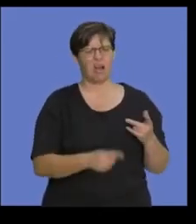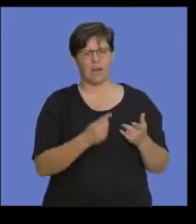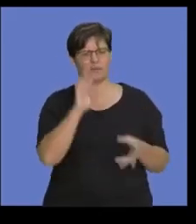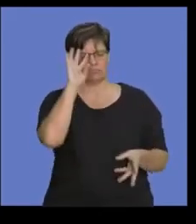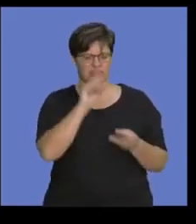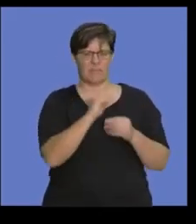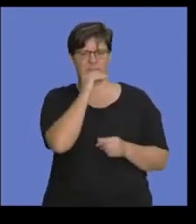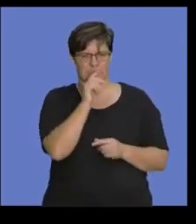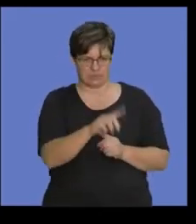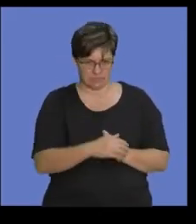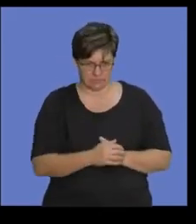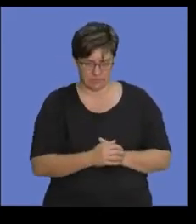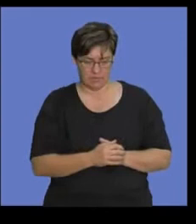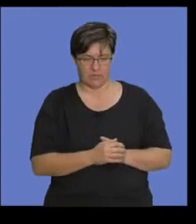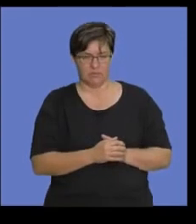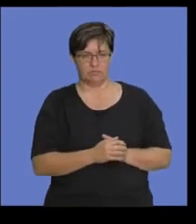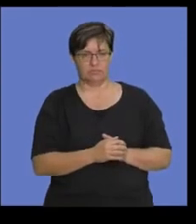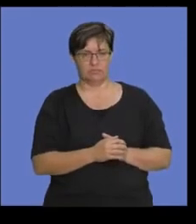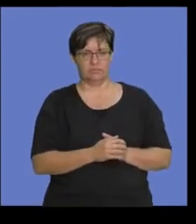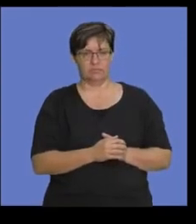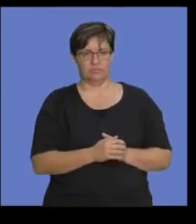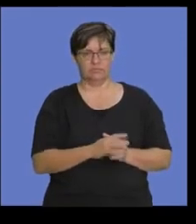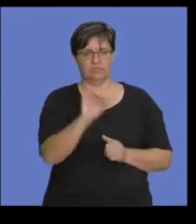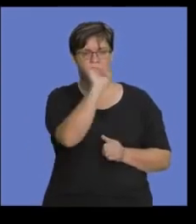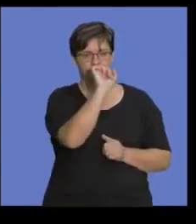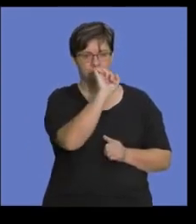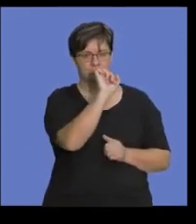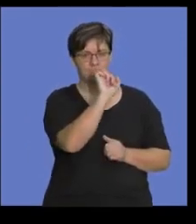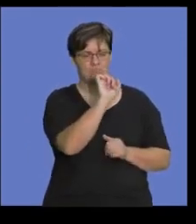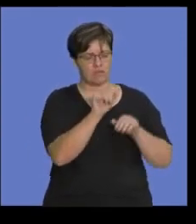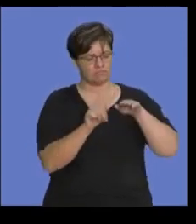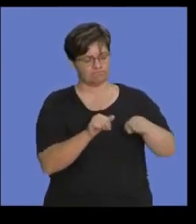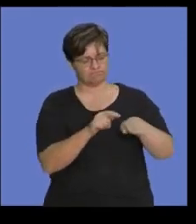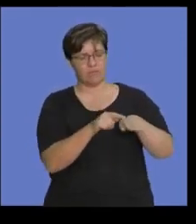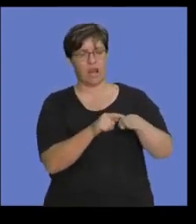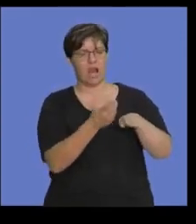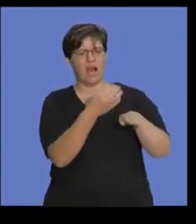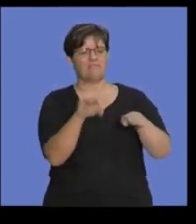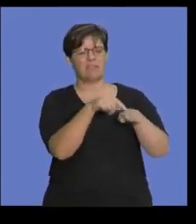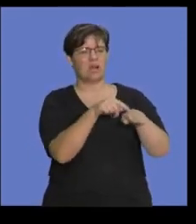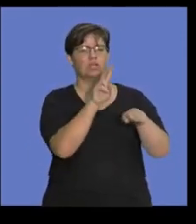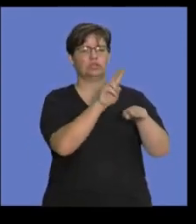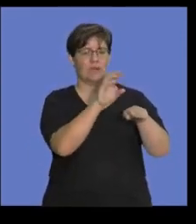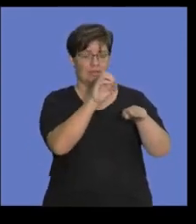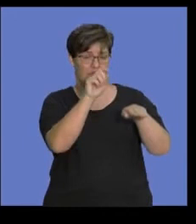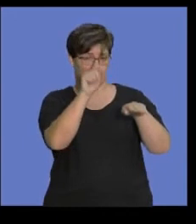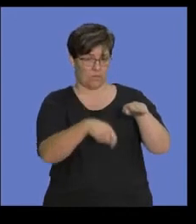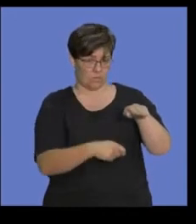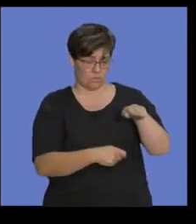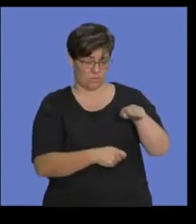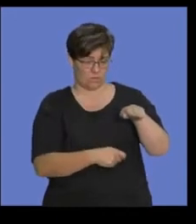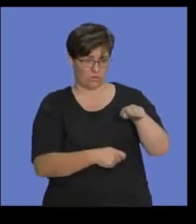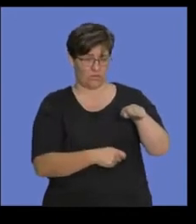this ties up to. Now, the value of a vehicle worth 200,000 depreciates